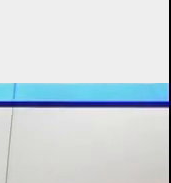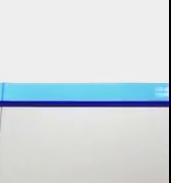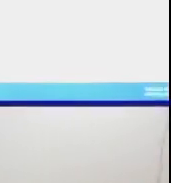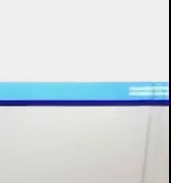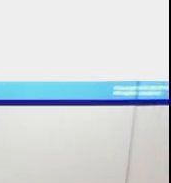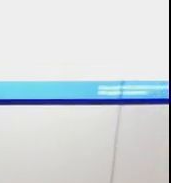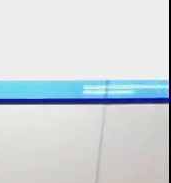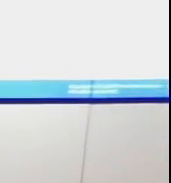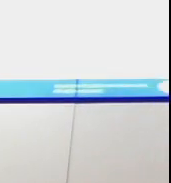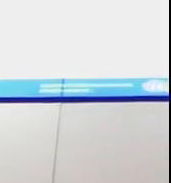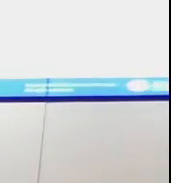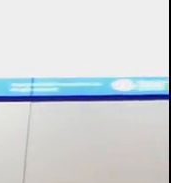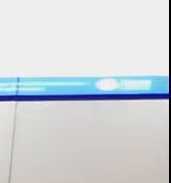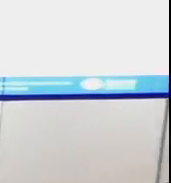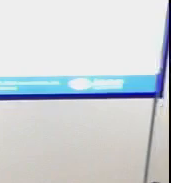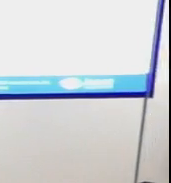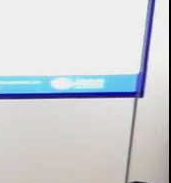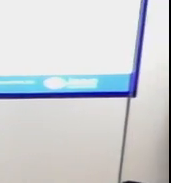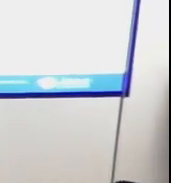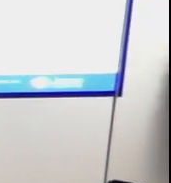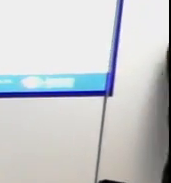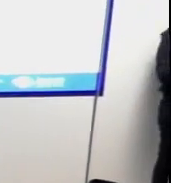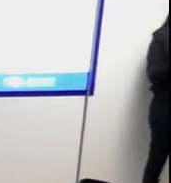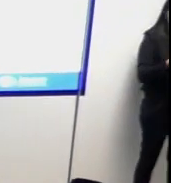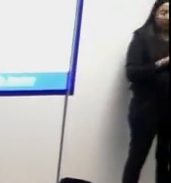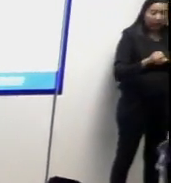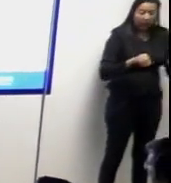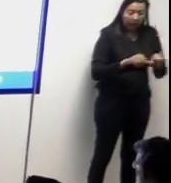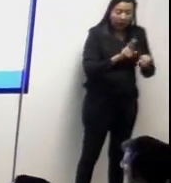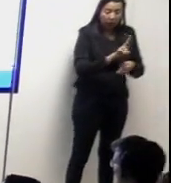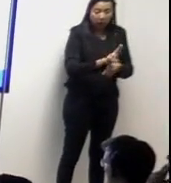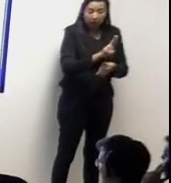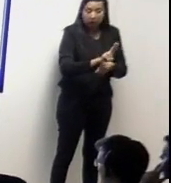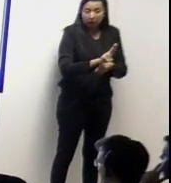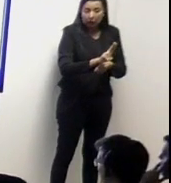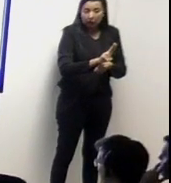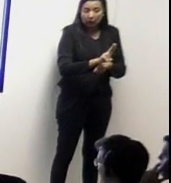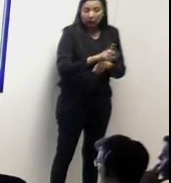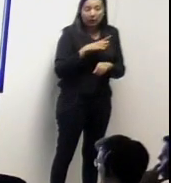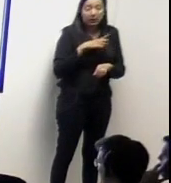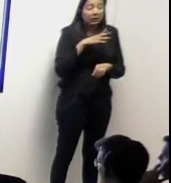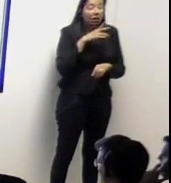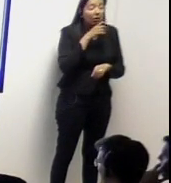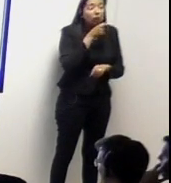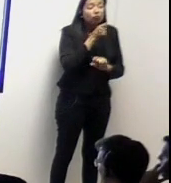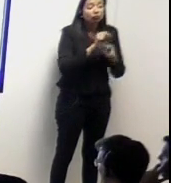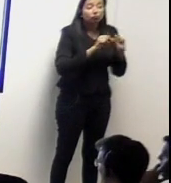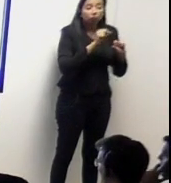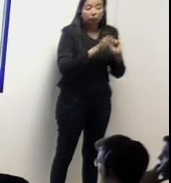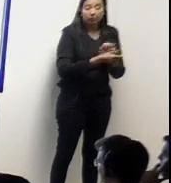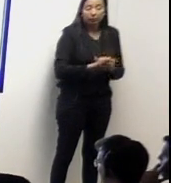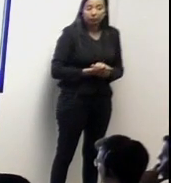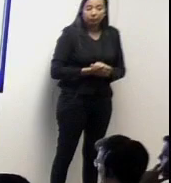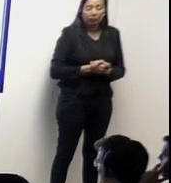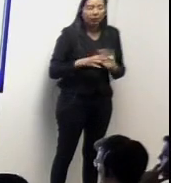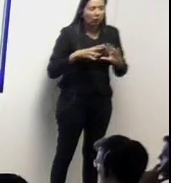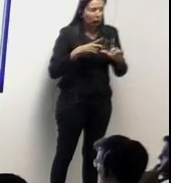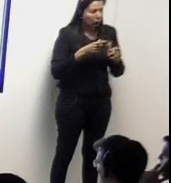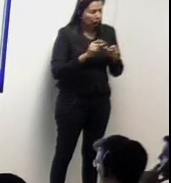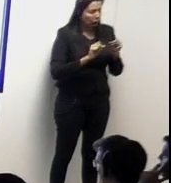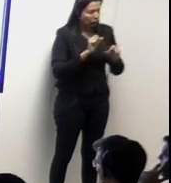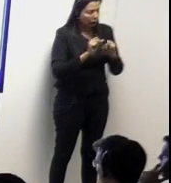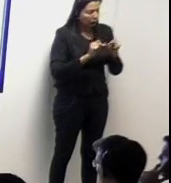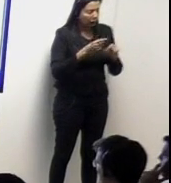he tried every single policy that everyone thought would work, and not one of them had any impact at